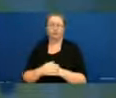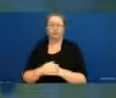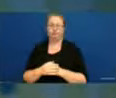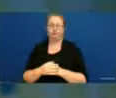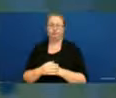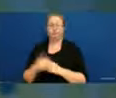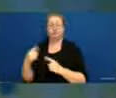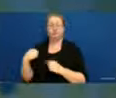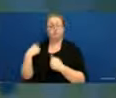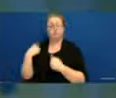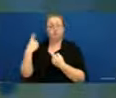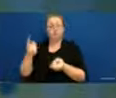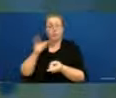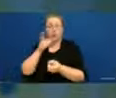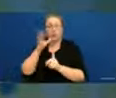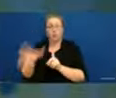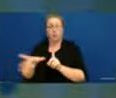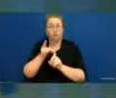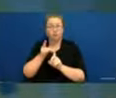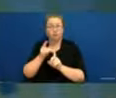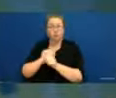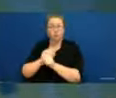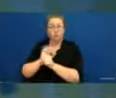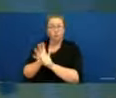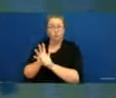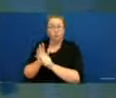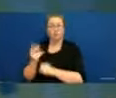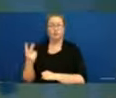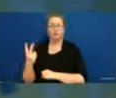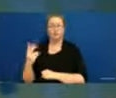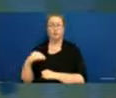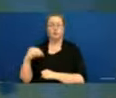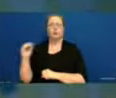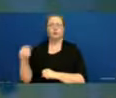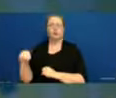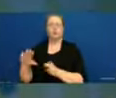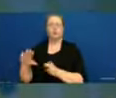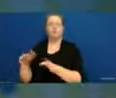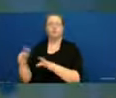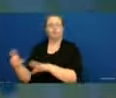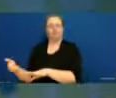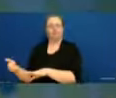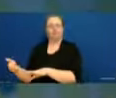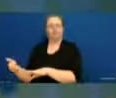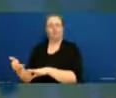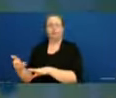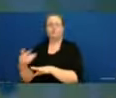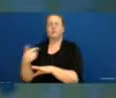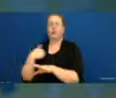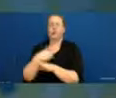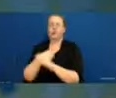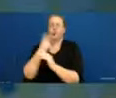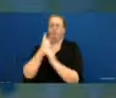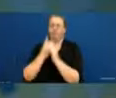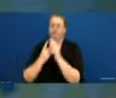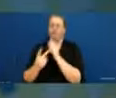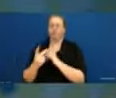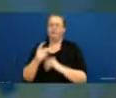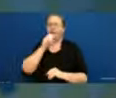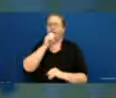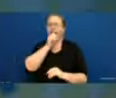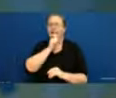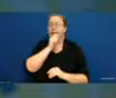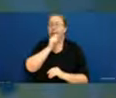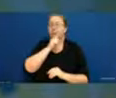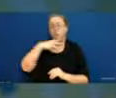overall of people who have contracted COVID-19 have died. And we know that the age is one of the most important factors